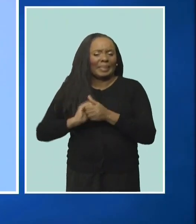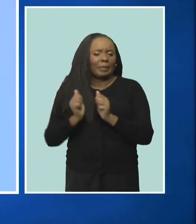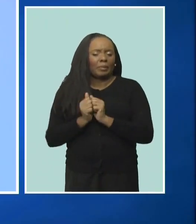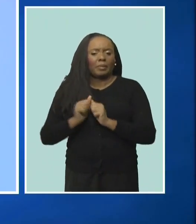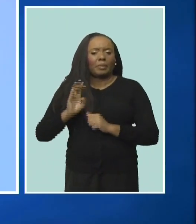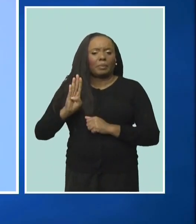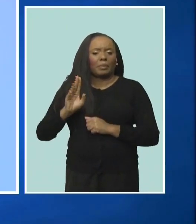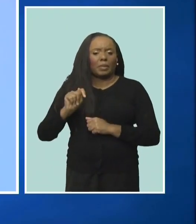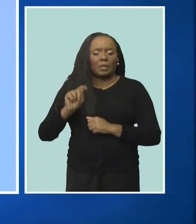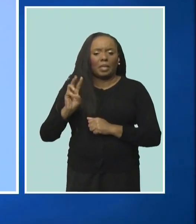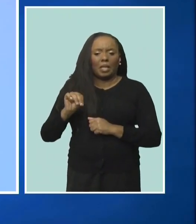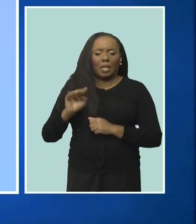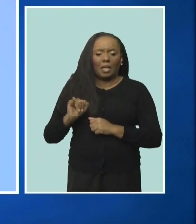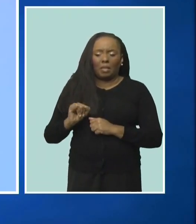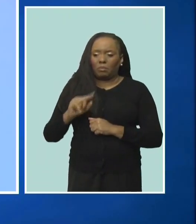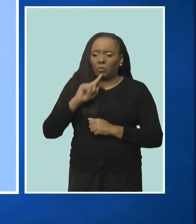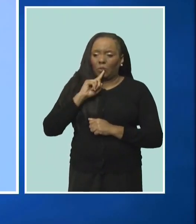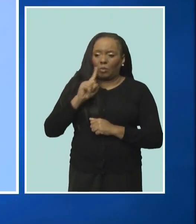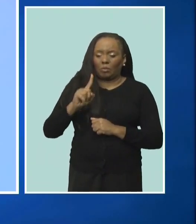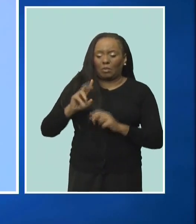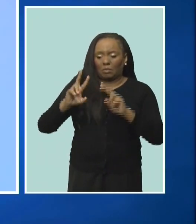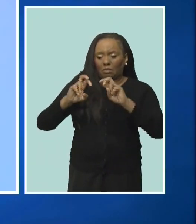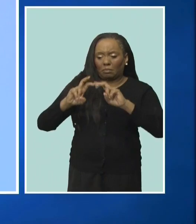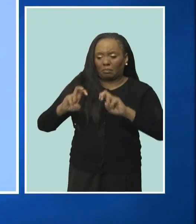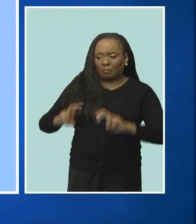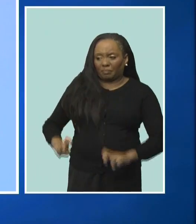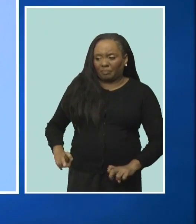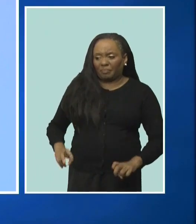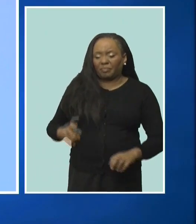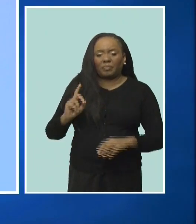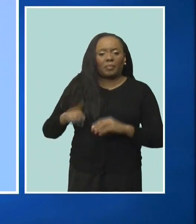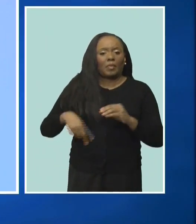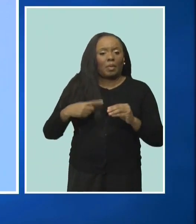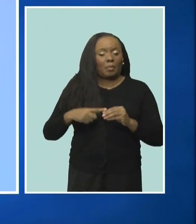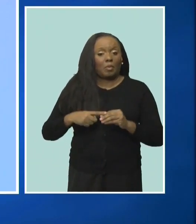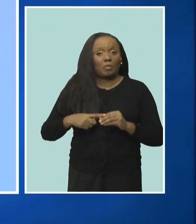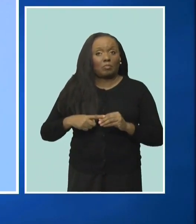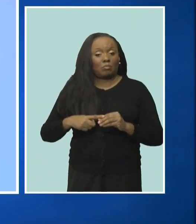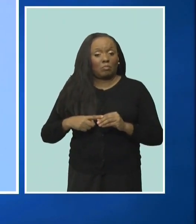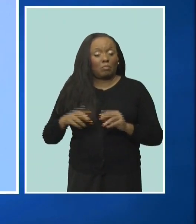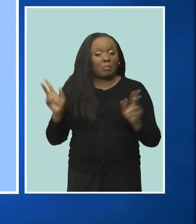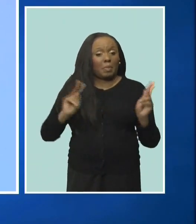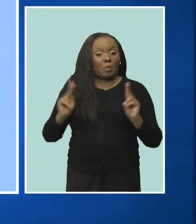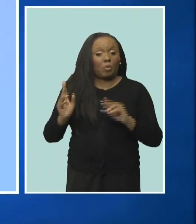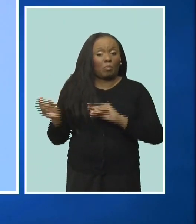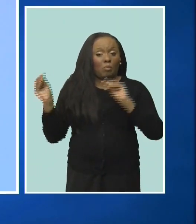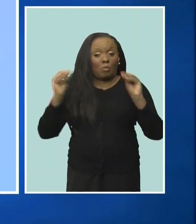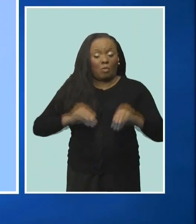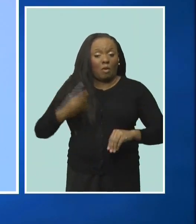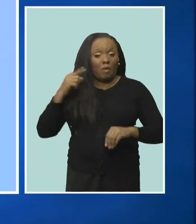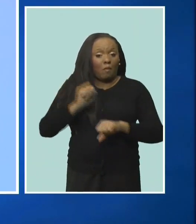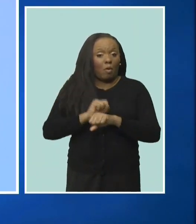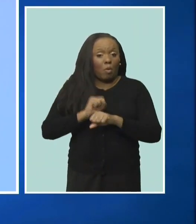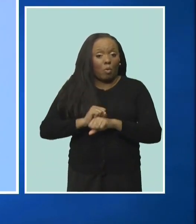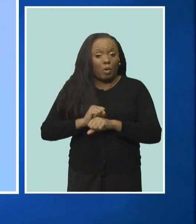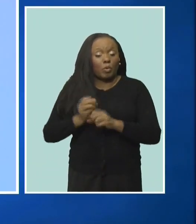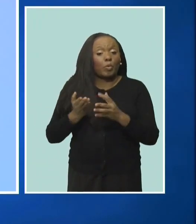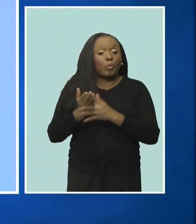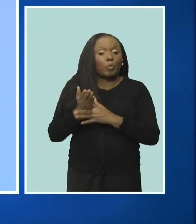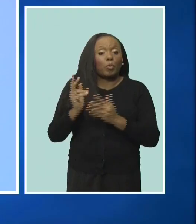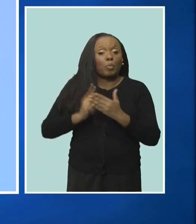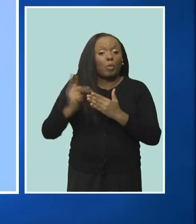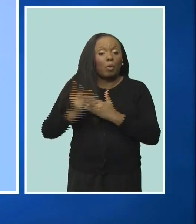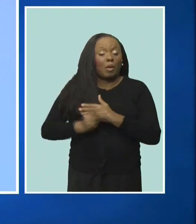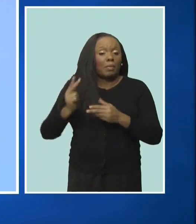do a real analysis of the contribution that Welcome Star has made. It's phenomenal. You don't realize it. I